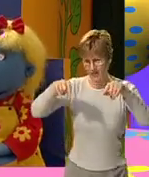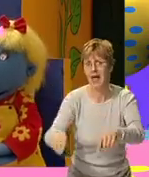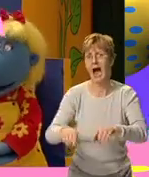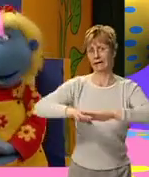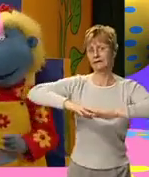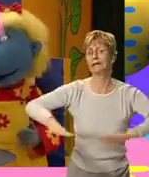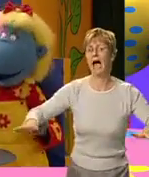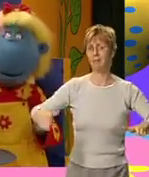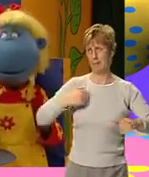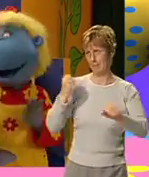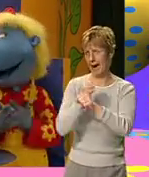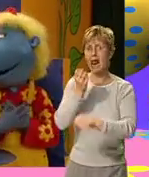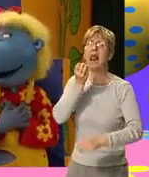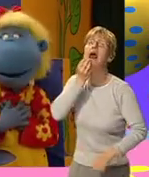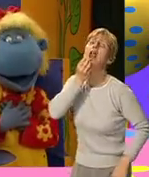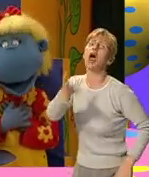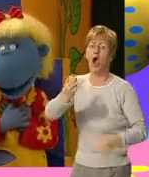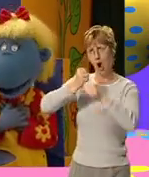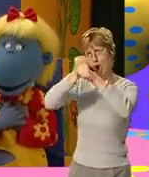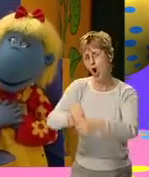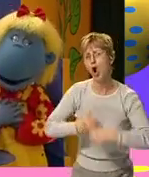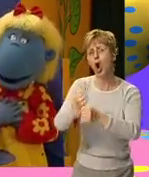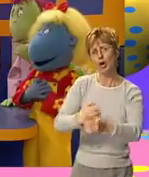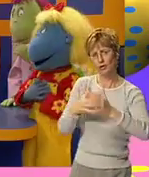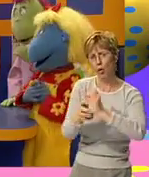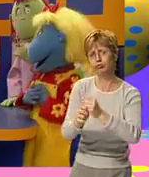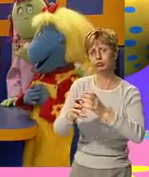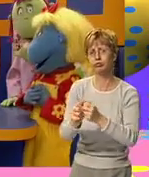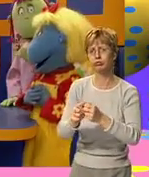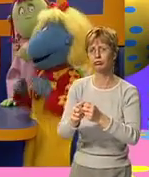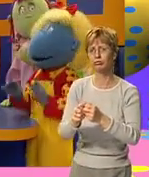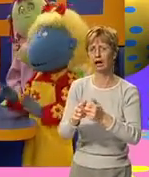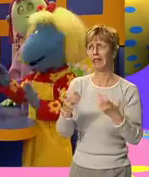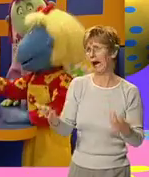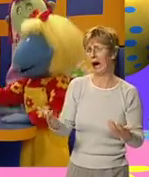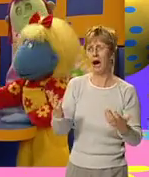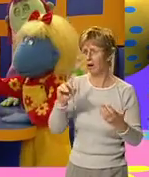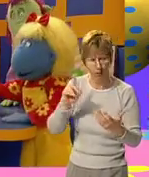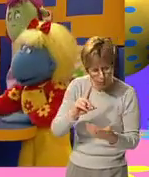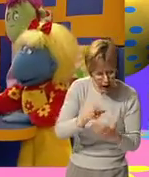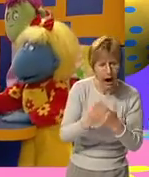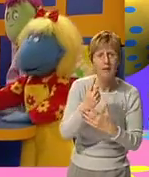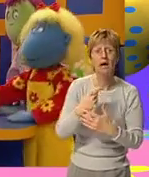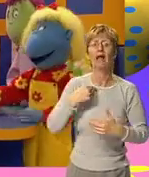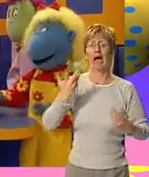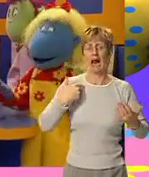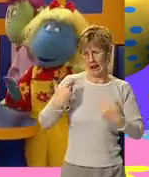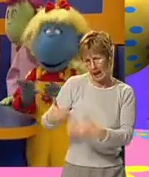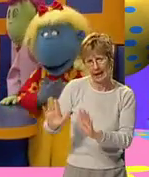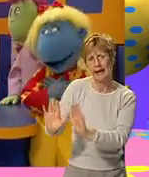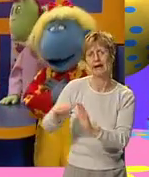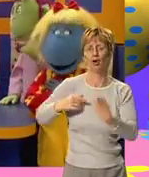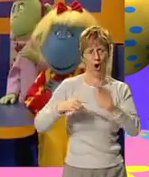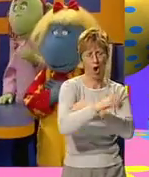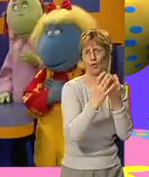here, and I made a lovely horse. And then what happened? I left it just here and went to wash